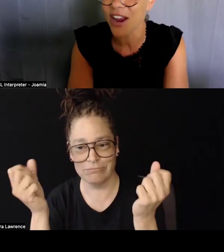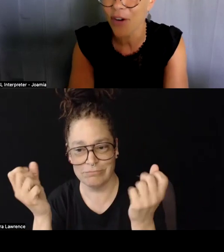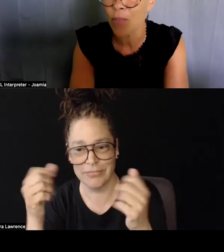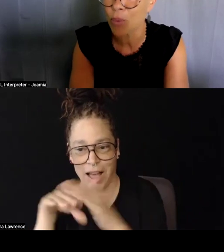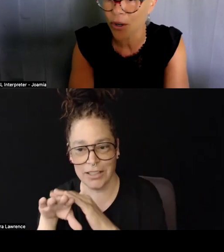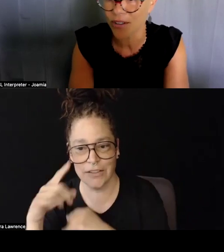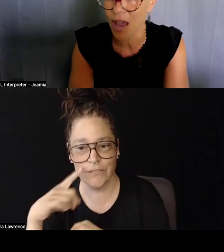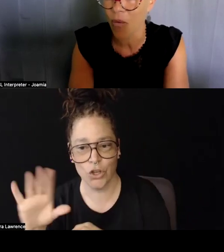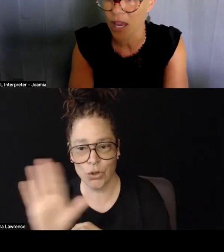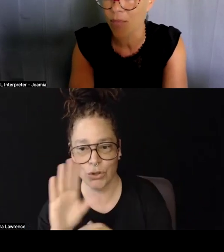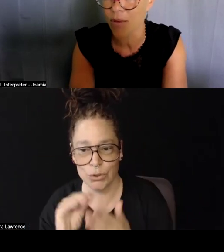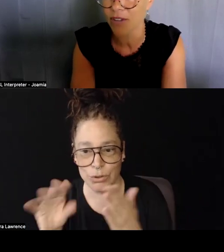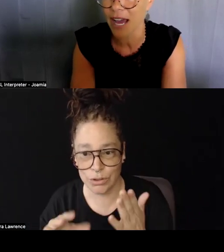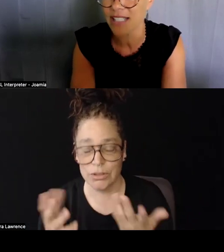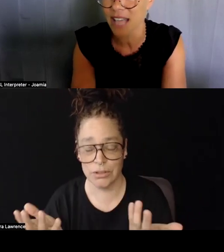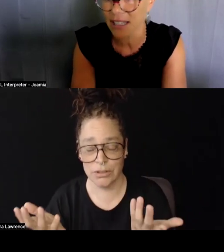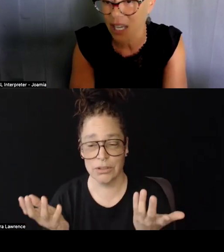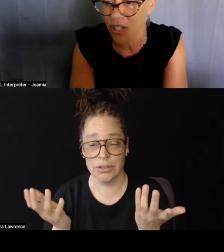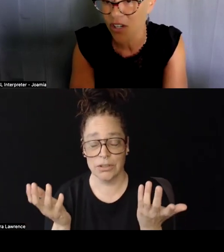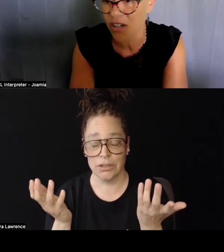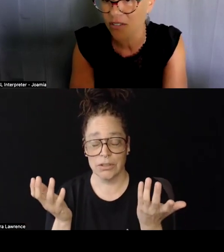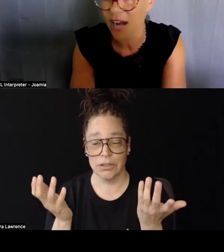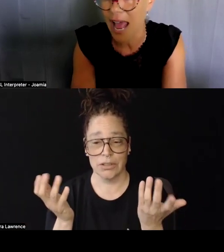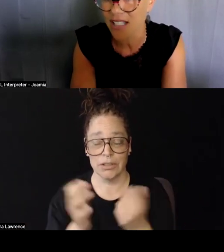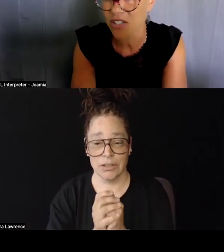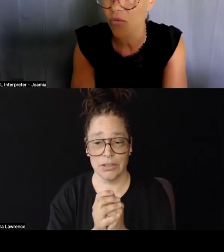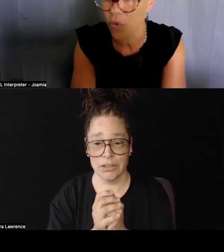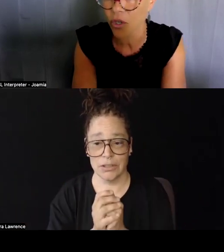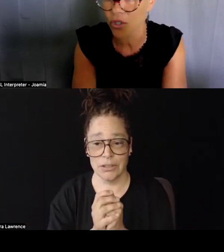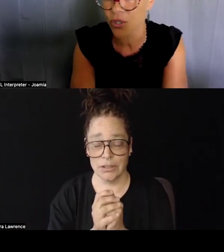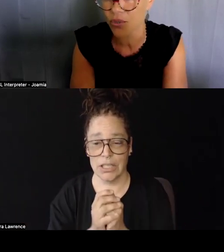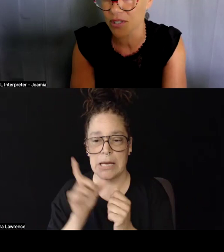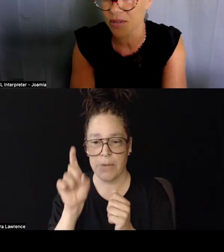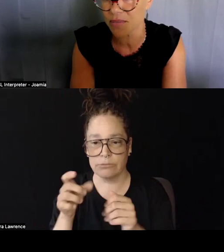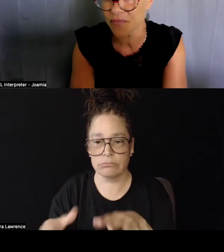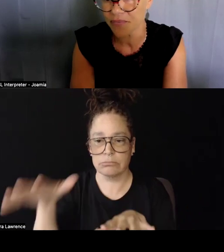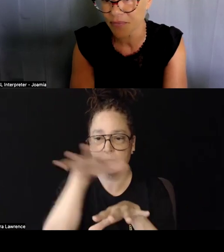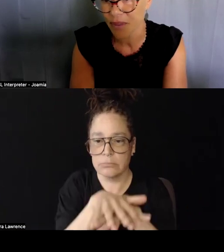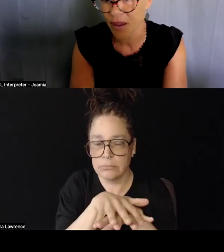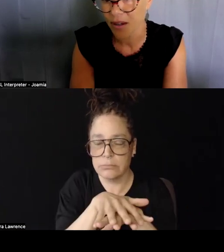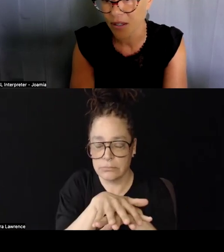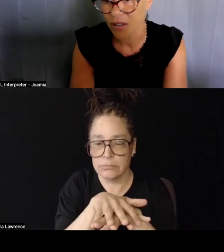this is very important, that we provide sign language for access for your students.